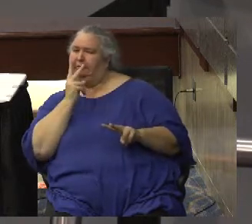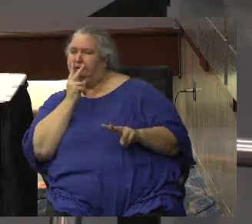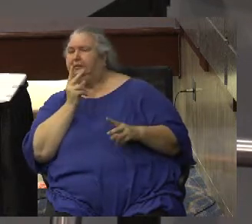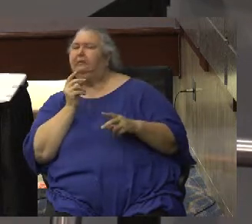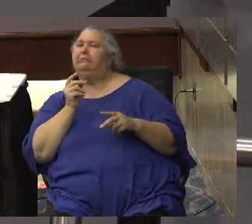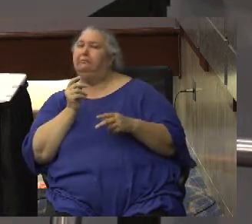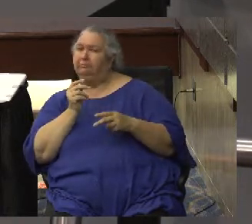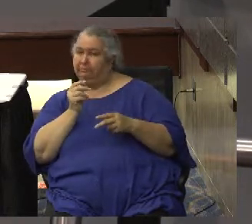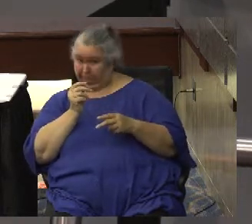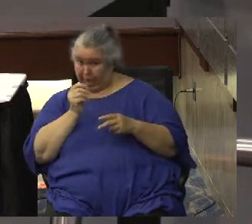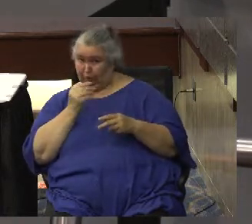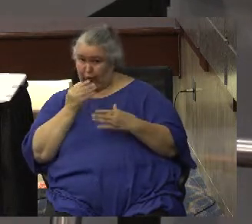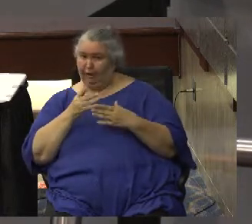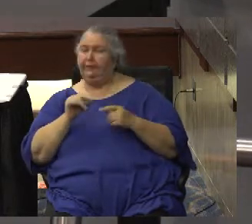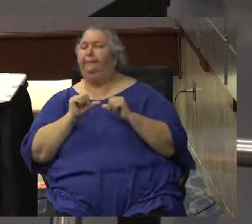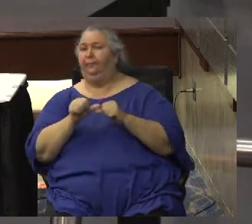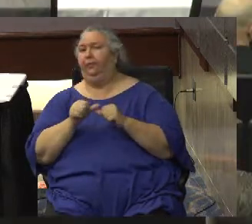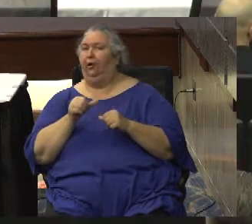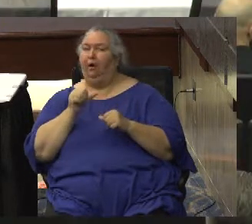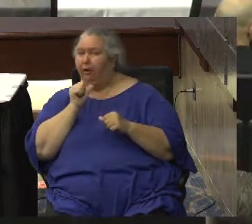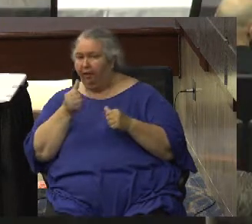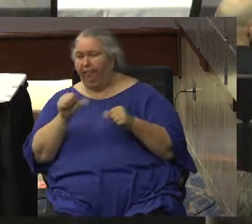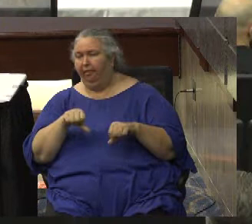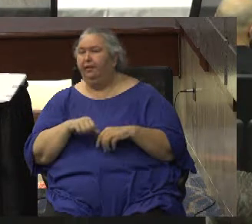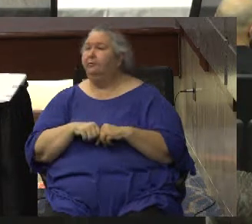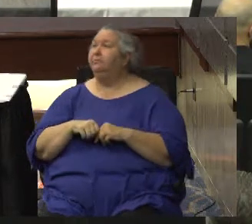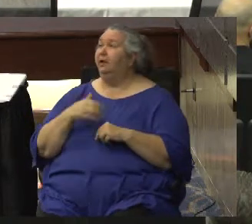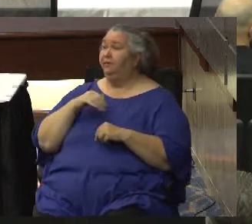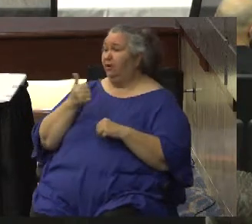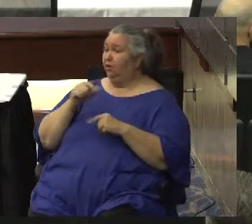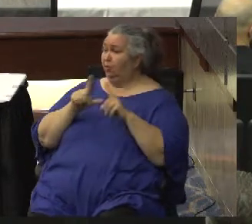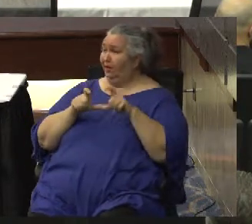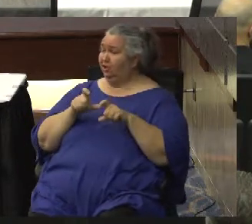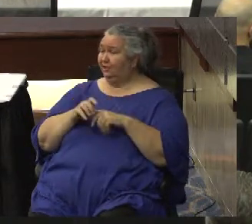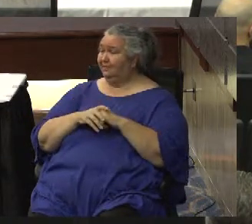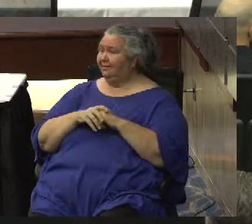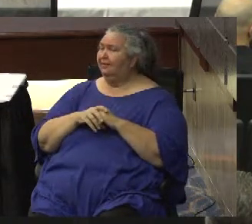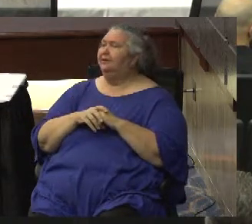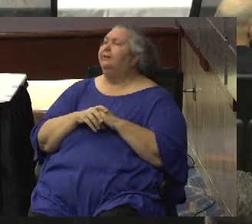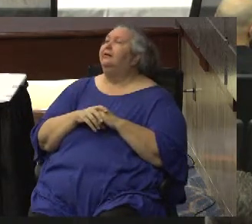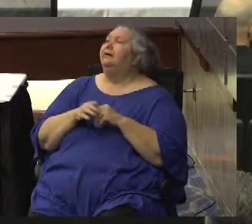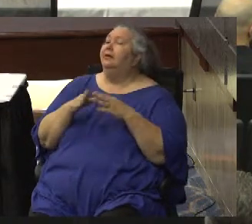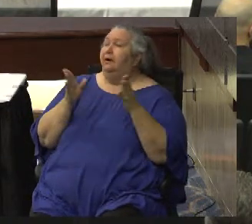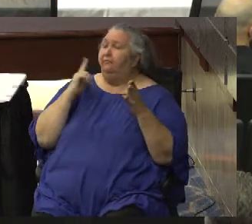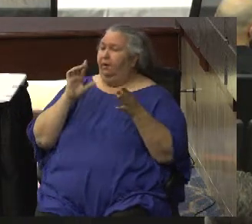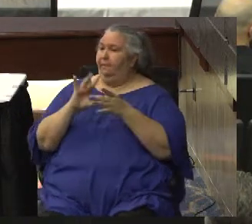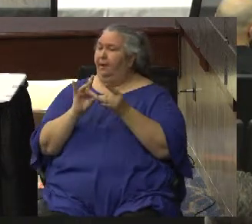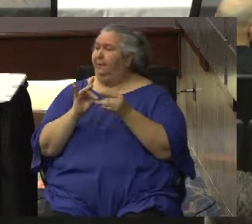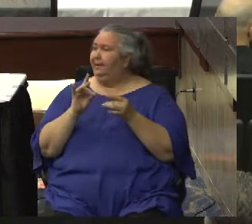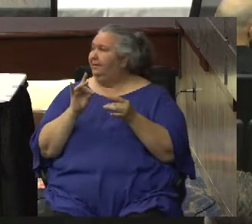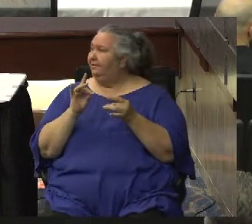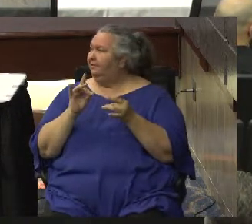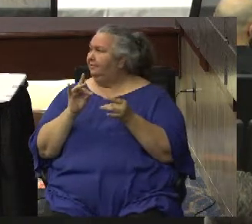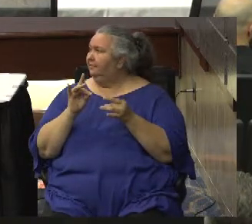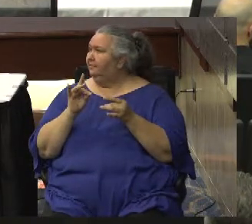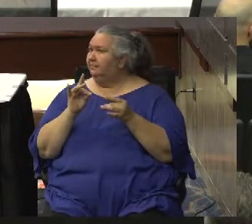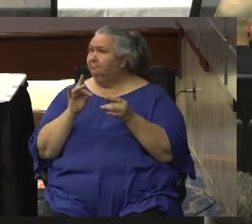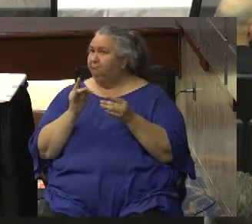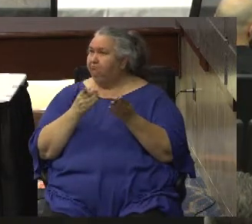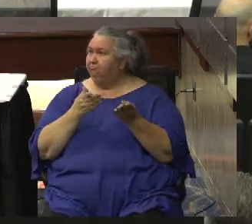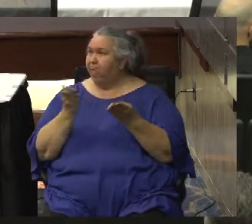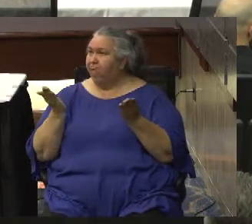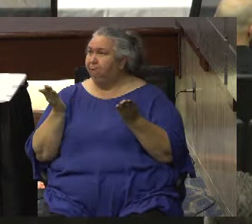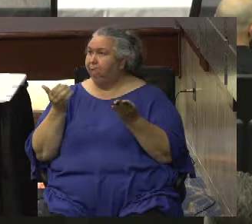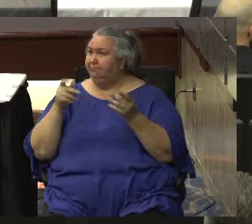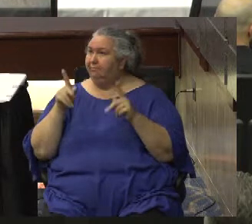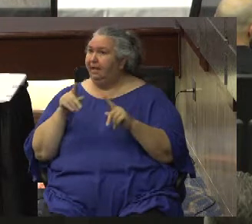Are there any questions for staff? We will open up a public hearing for comment. Are there any, is there anyone here